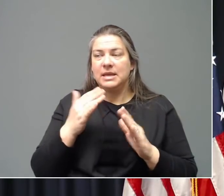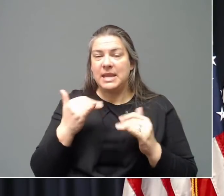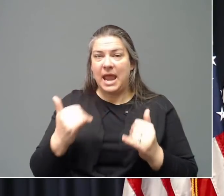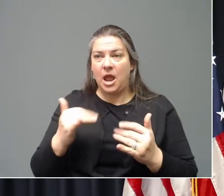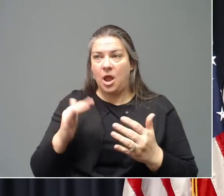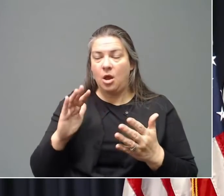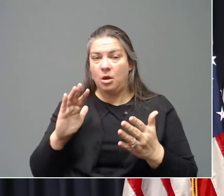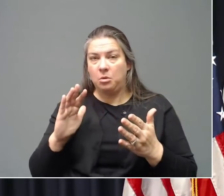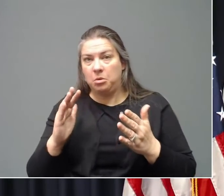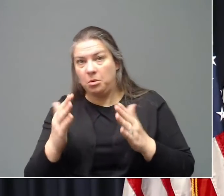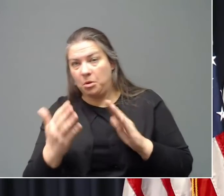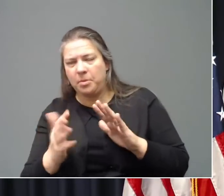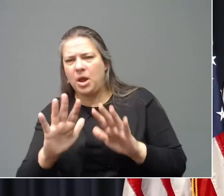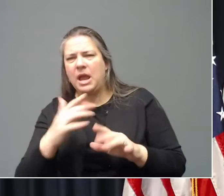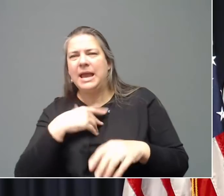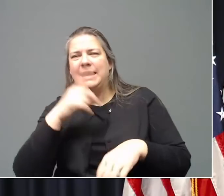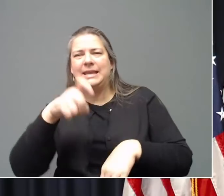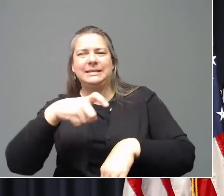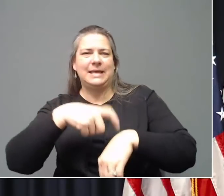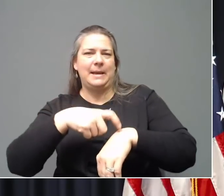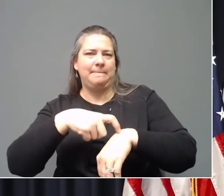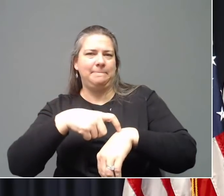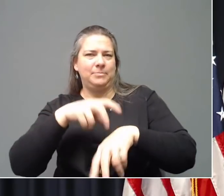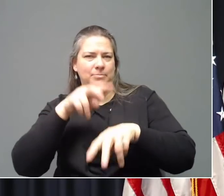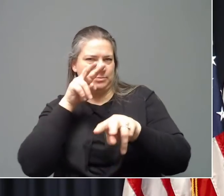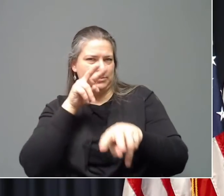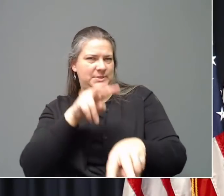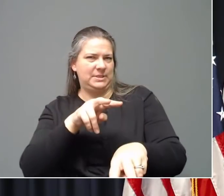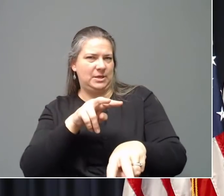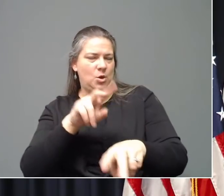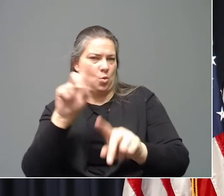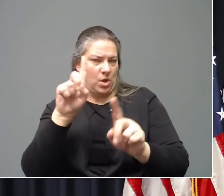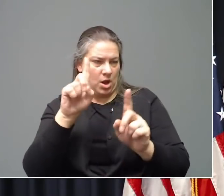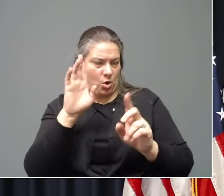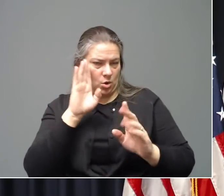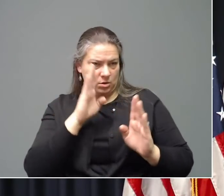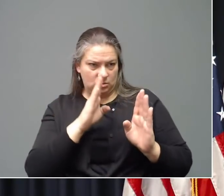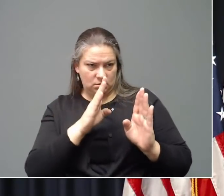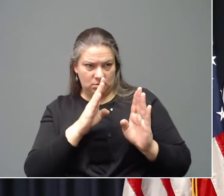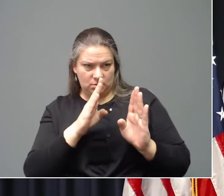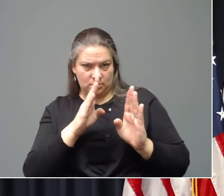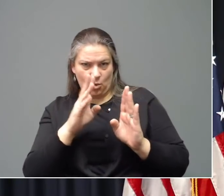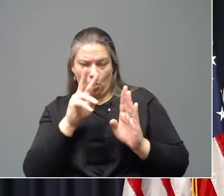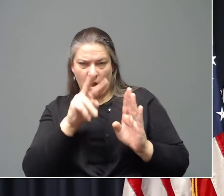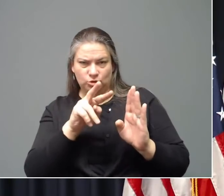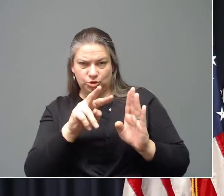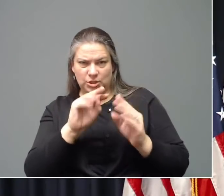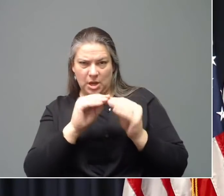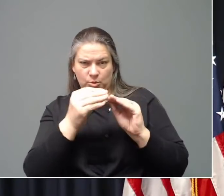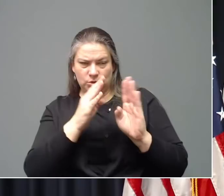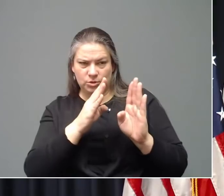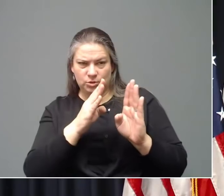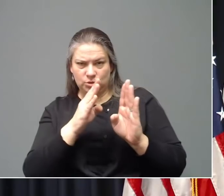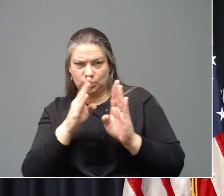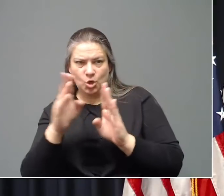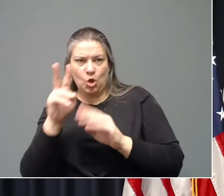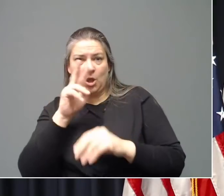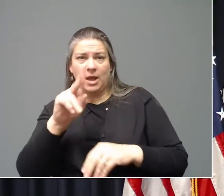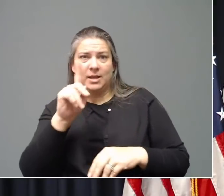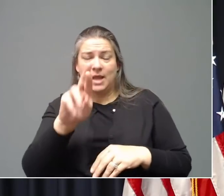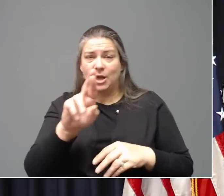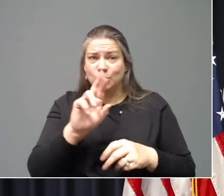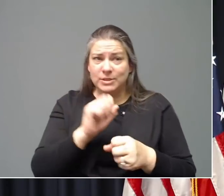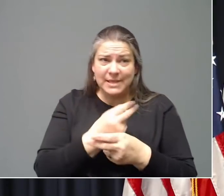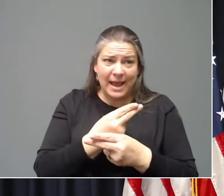more time to see it. We need to see where it's going and to talk to experts like Dr. Stack and on the federal